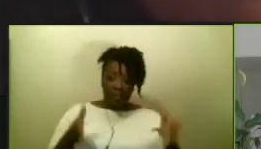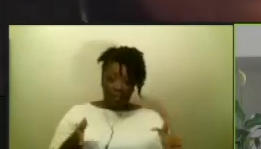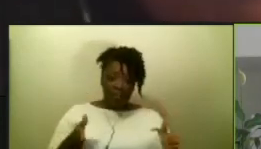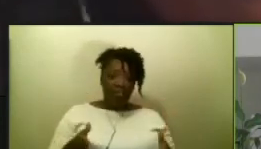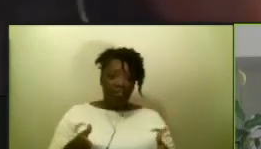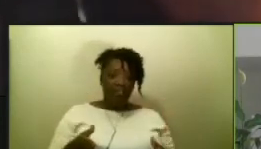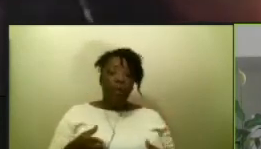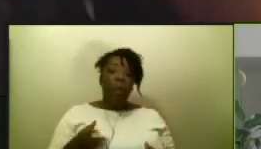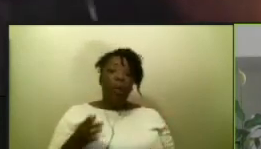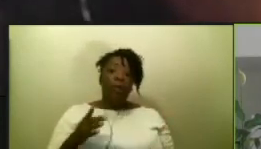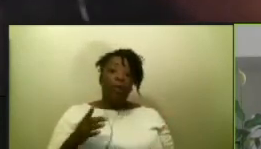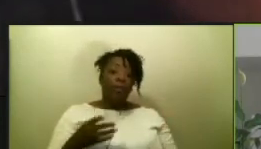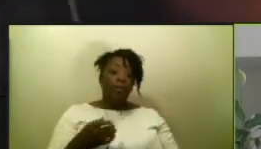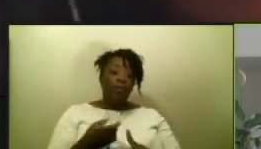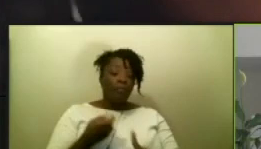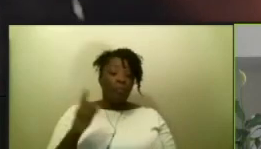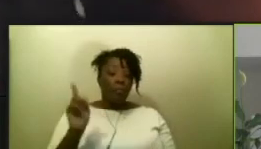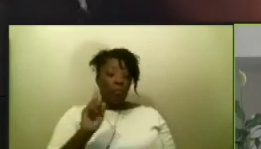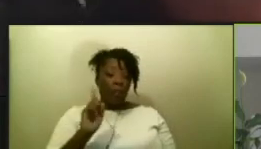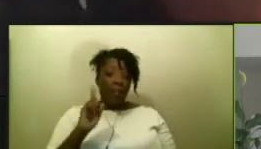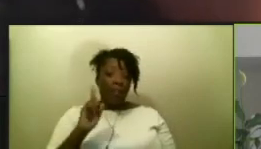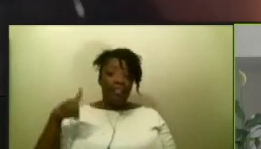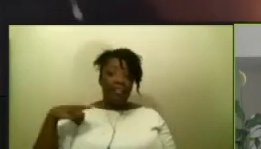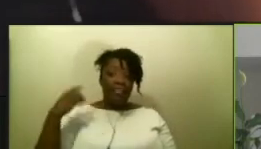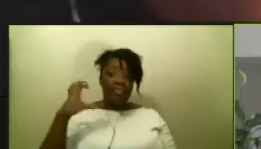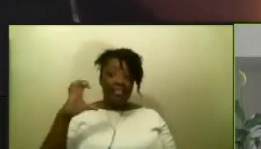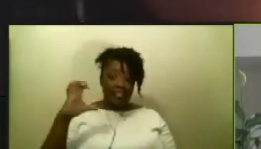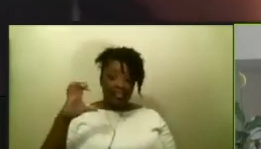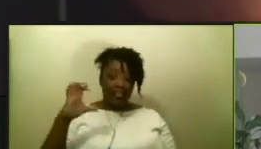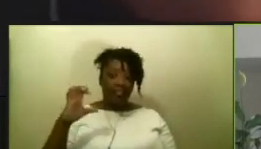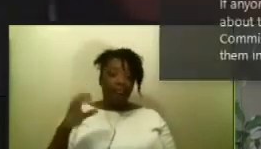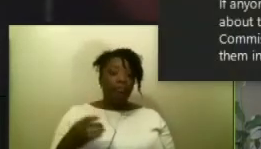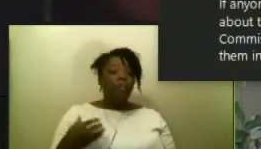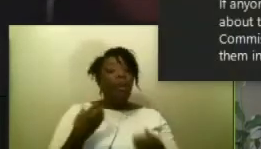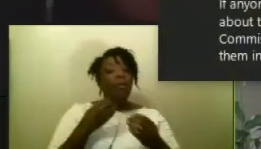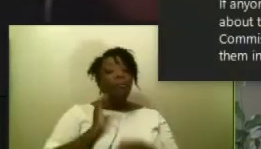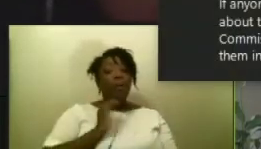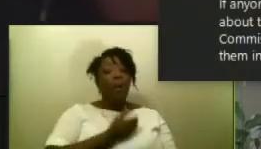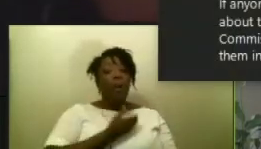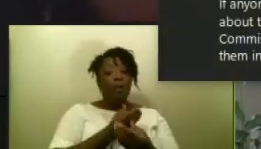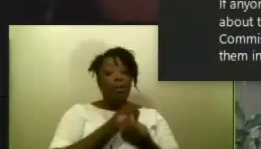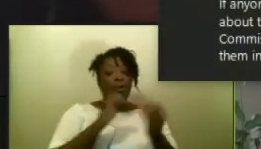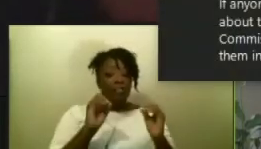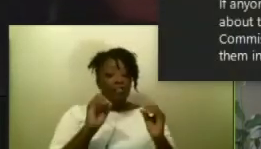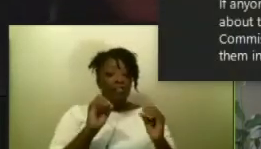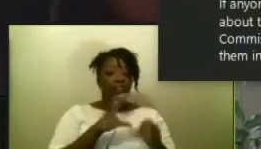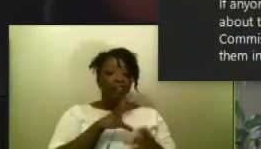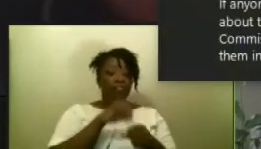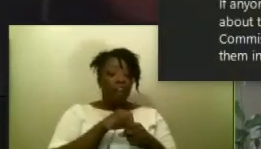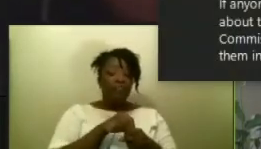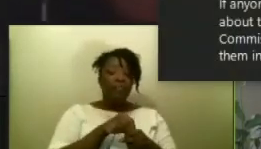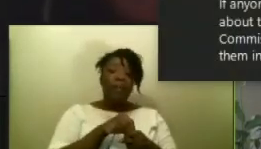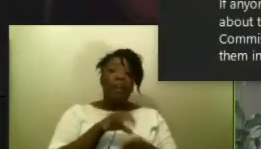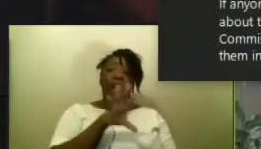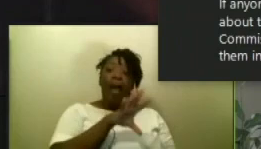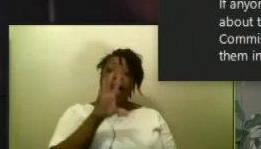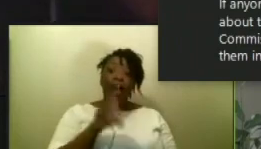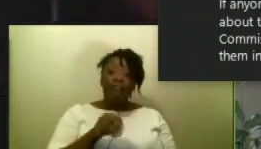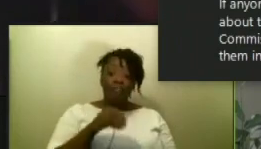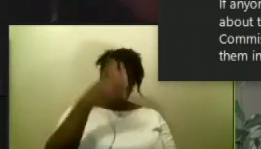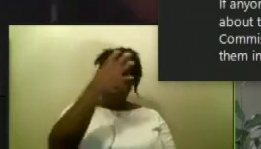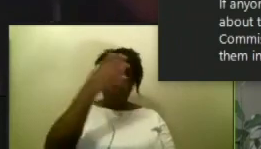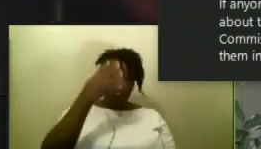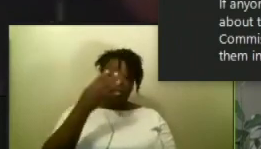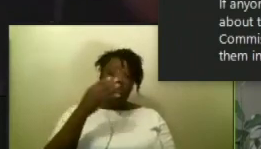based in DC. African Communities Together is an organization made up of African immigrants and their families, and